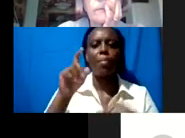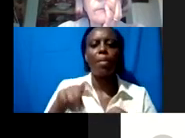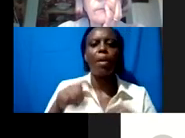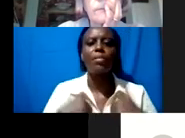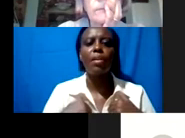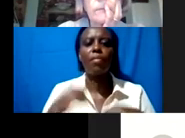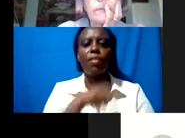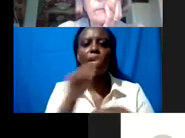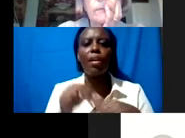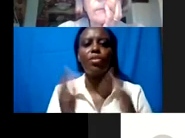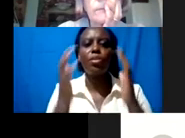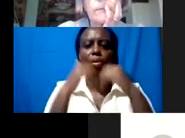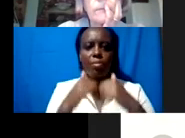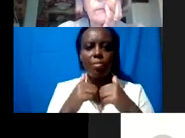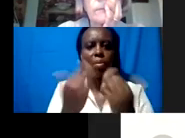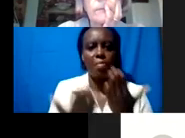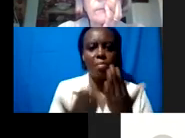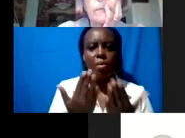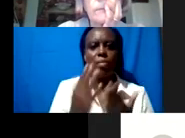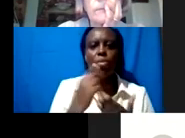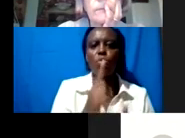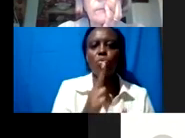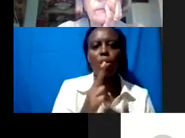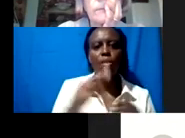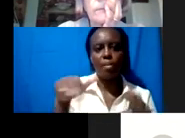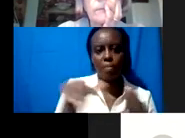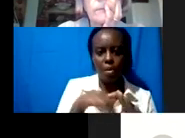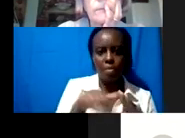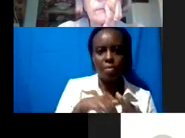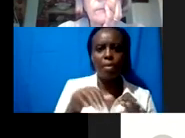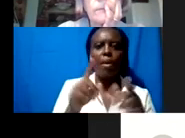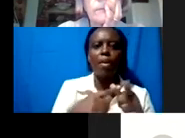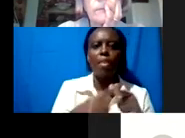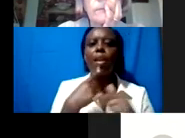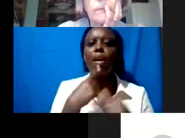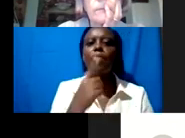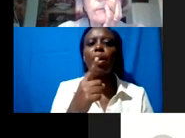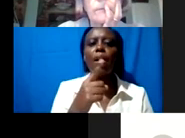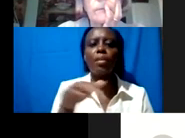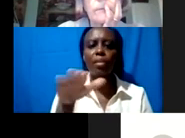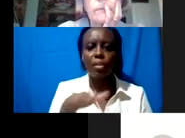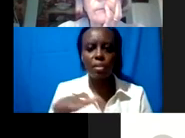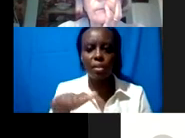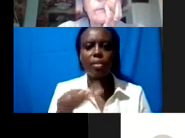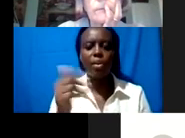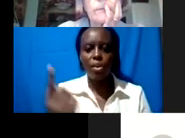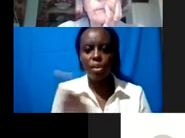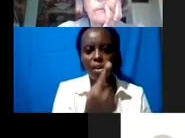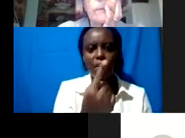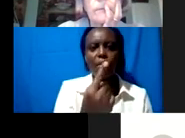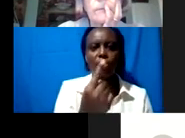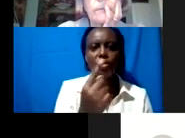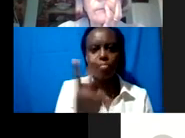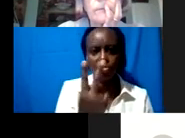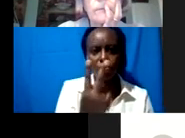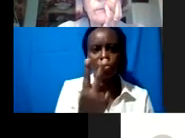National Assembly of perhaps just 200 members, so that you have 100 constituencies, each electing 2 members.